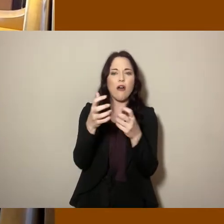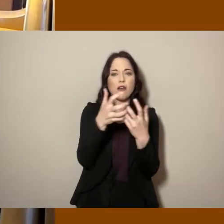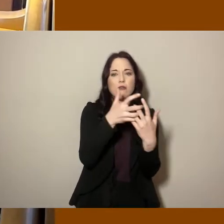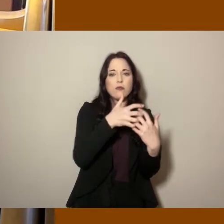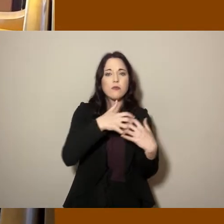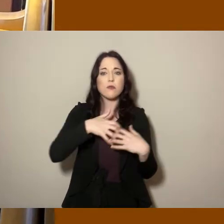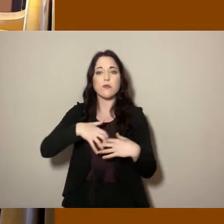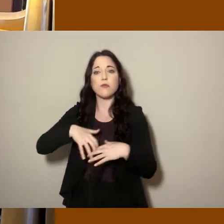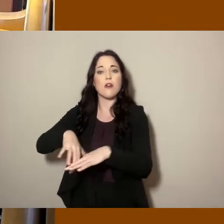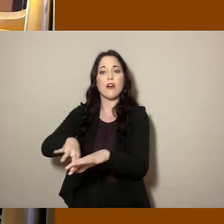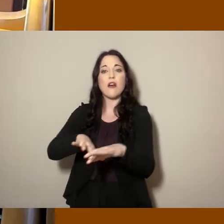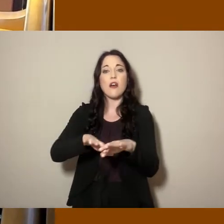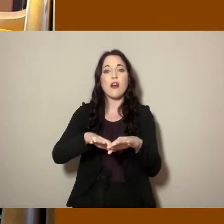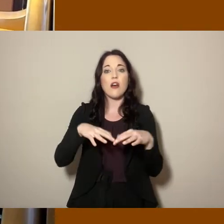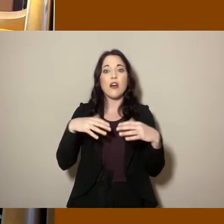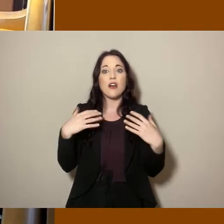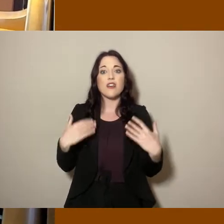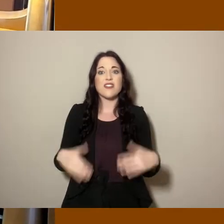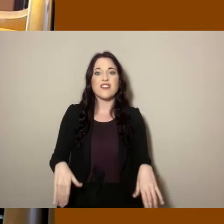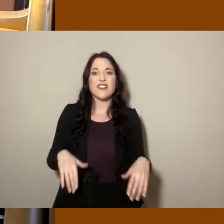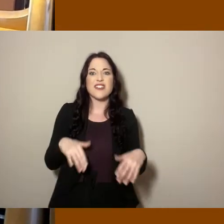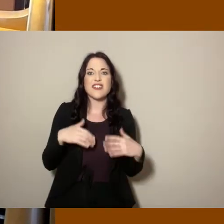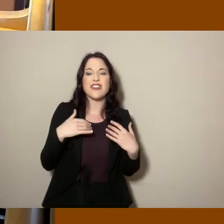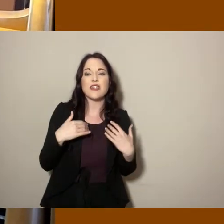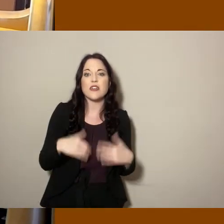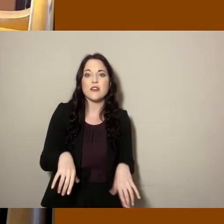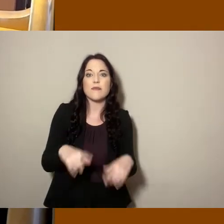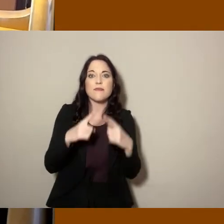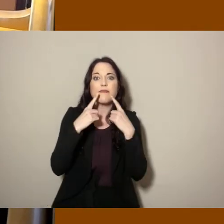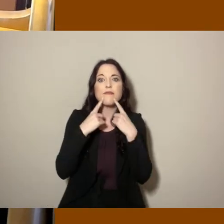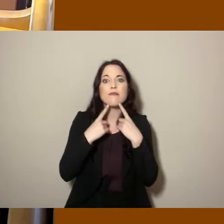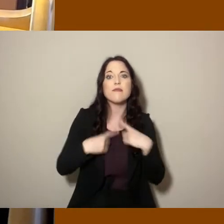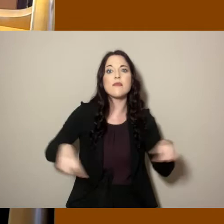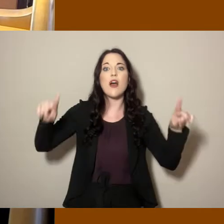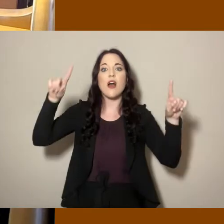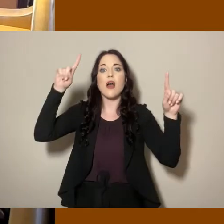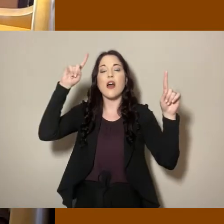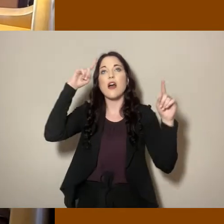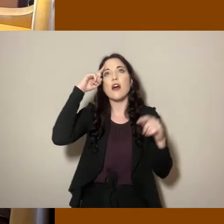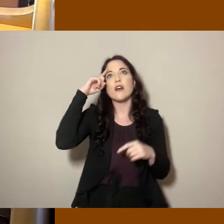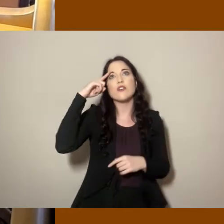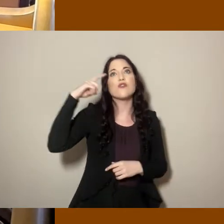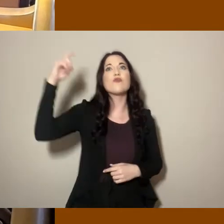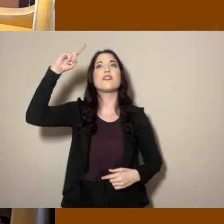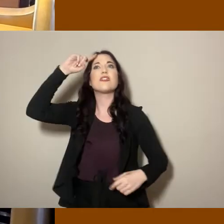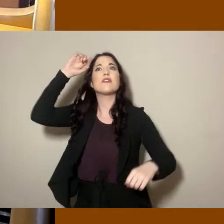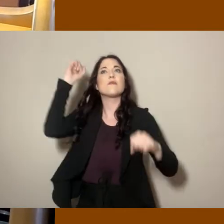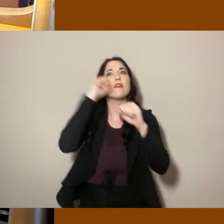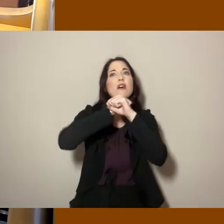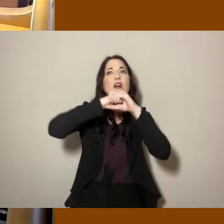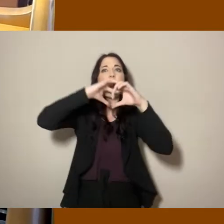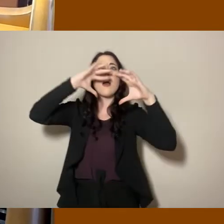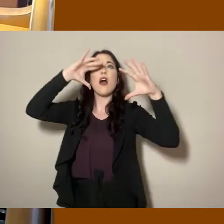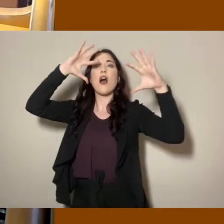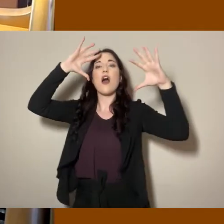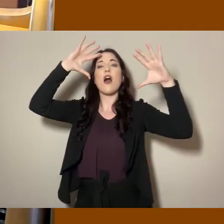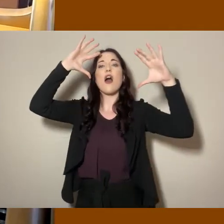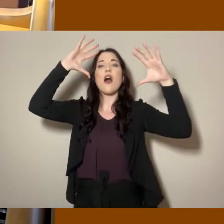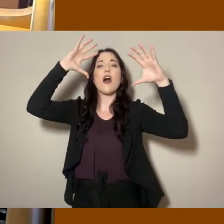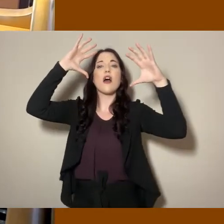wind, like waking up from the longest dream.